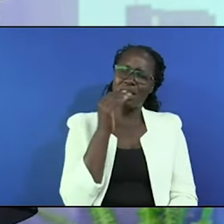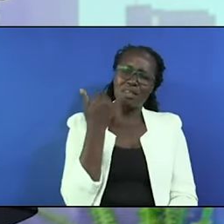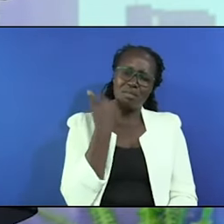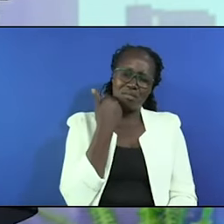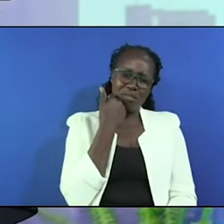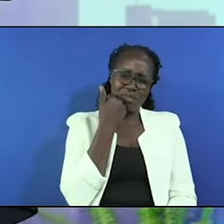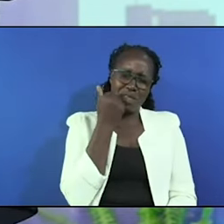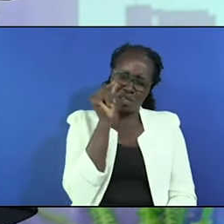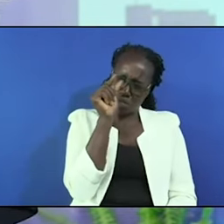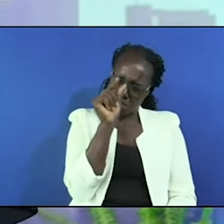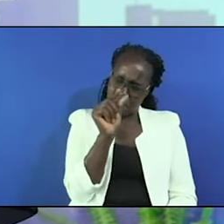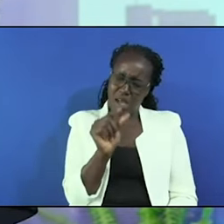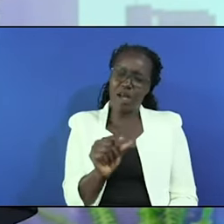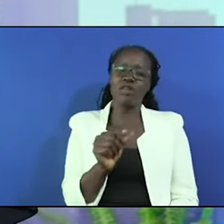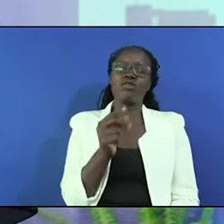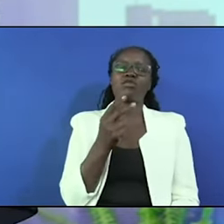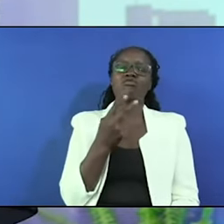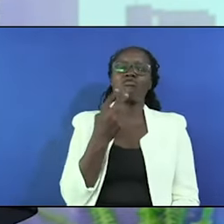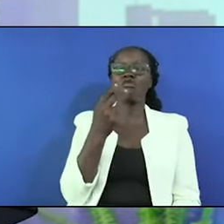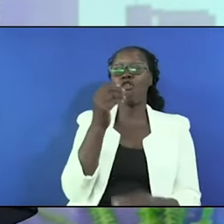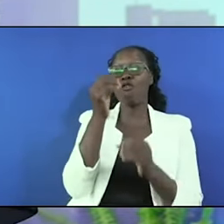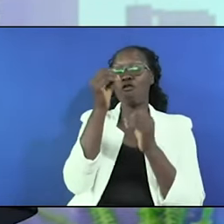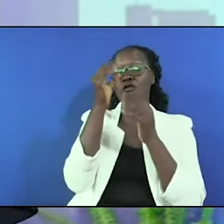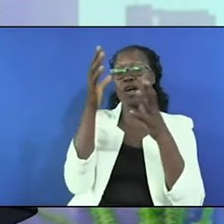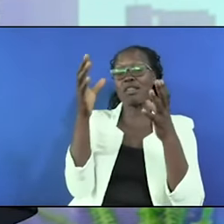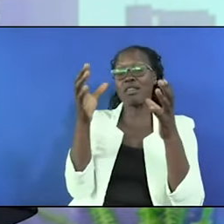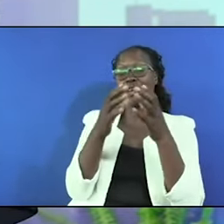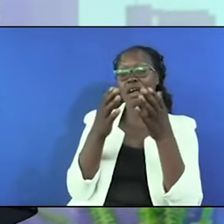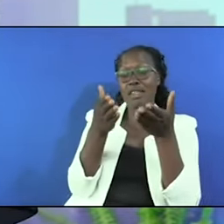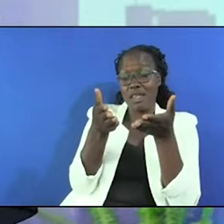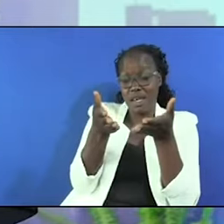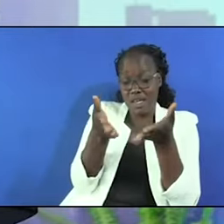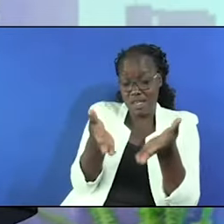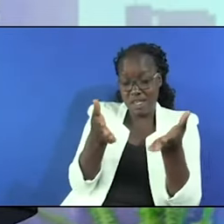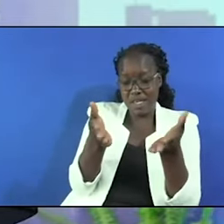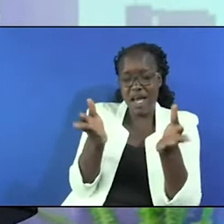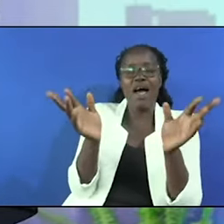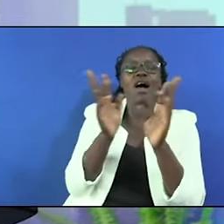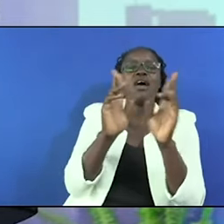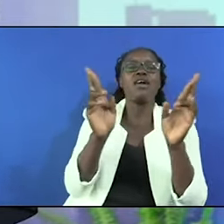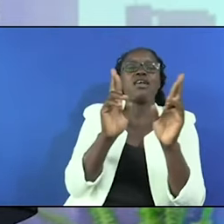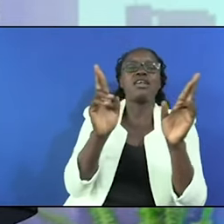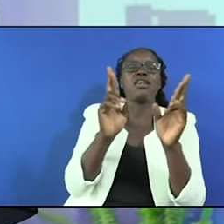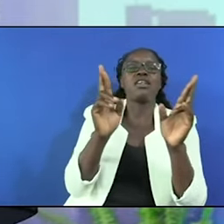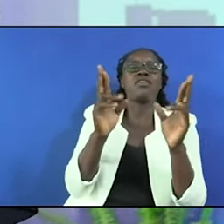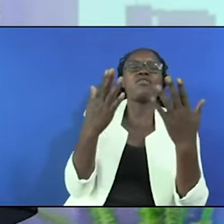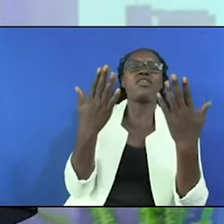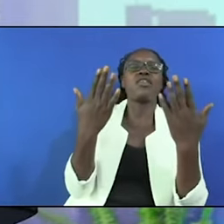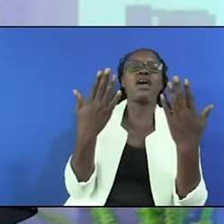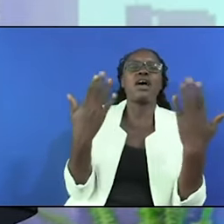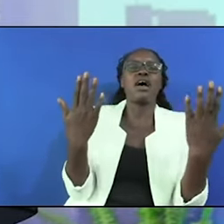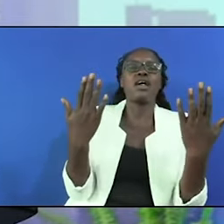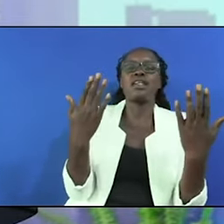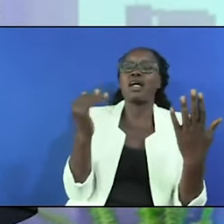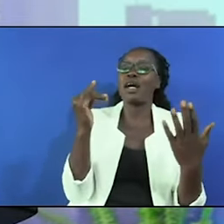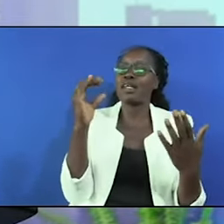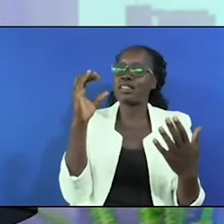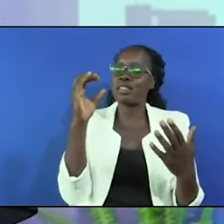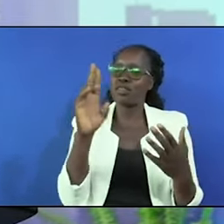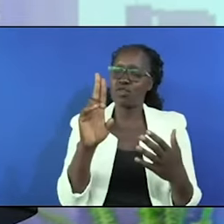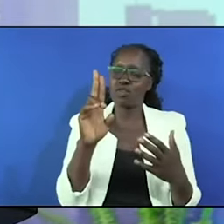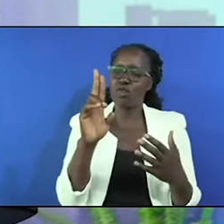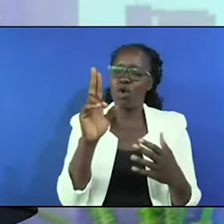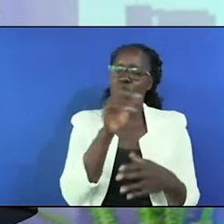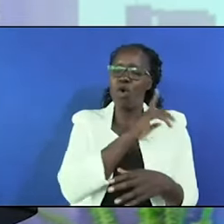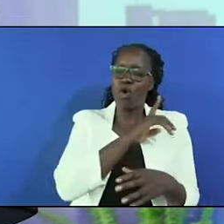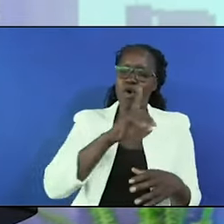patient whose relative is in this congregation, praying for that young man in the ICU. Oh